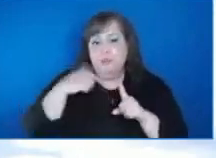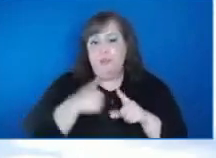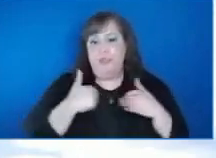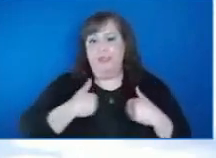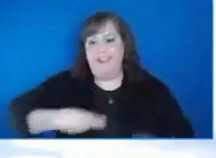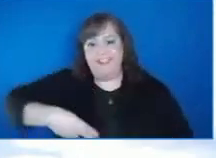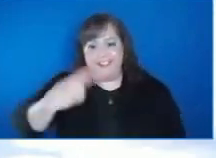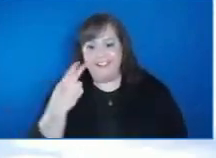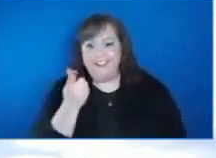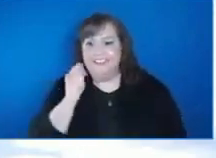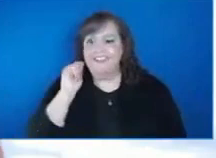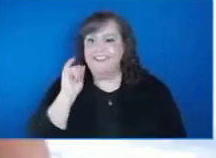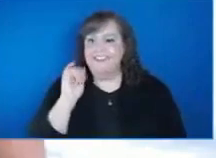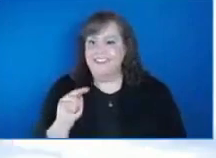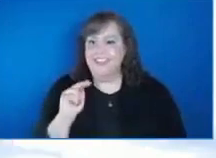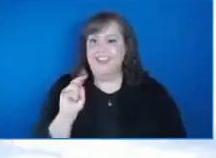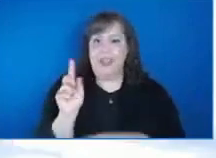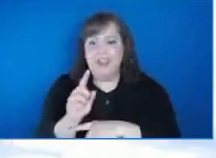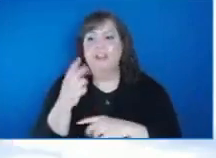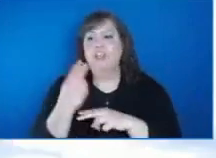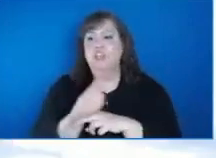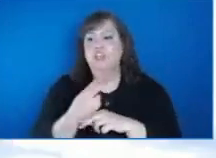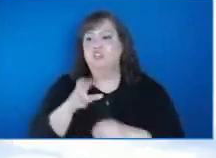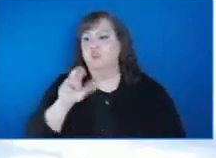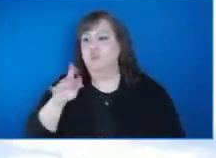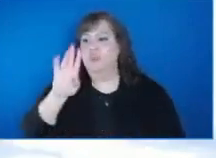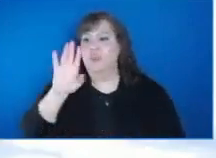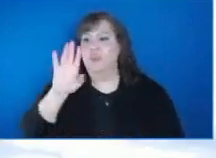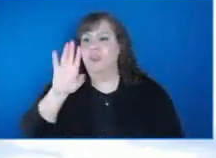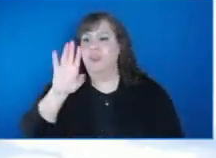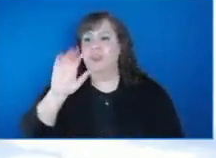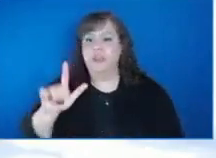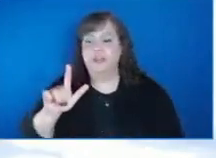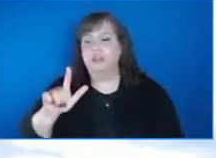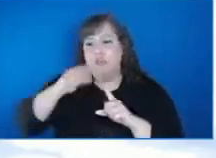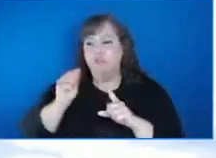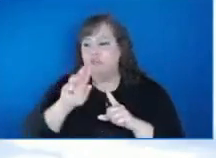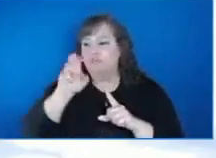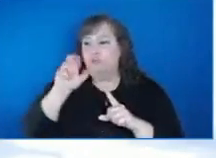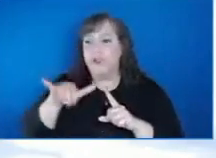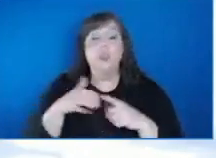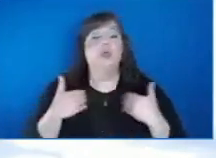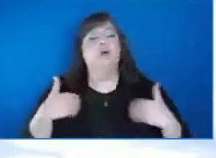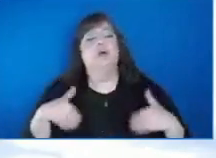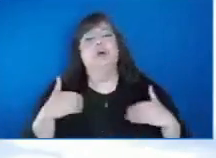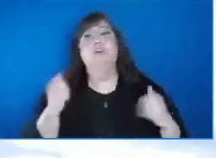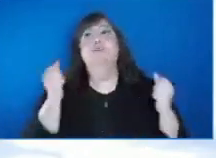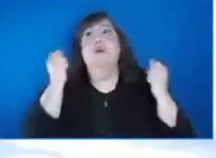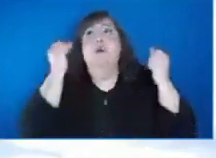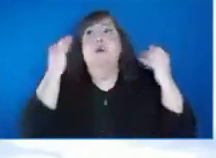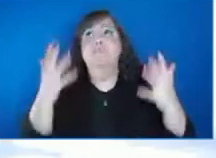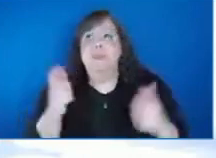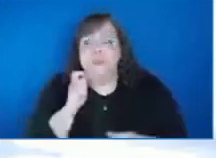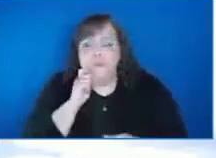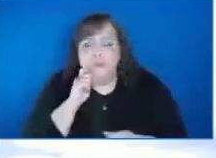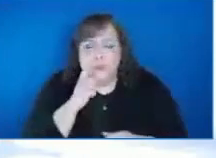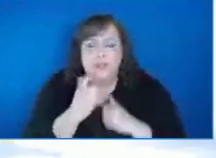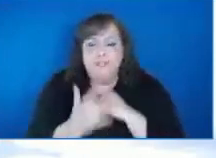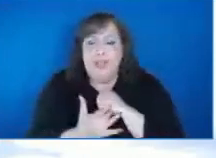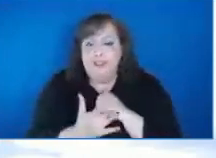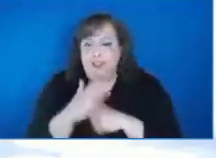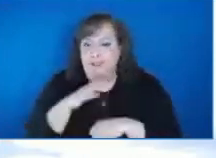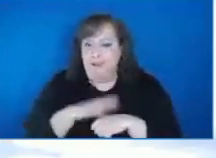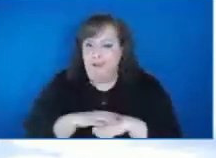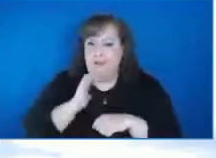line slot array. So, like, there's so many cool technologies on this mission, and I'm just so excited to have been part of it.